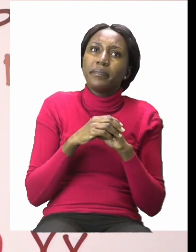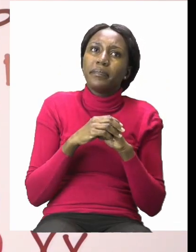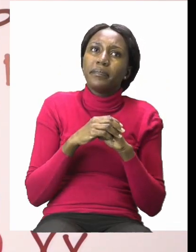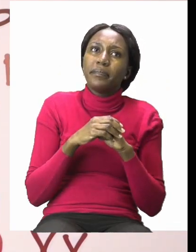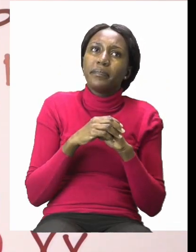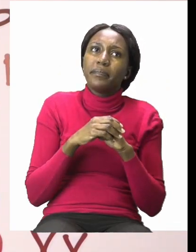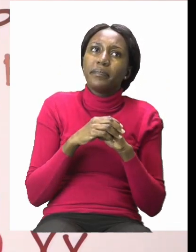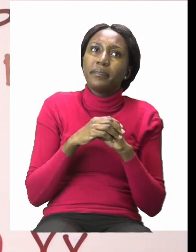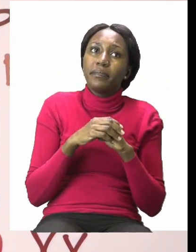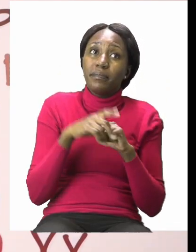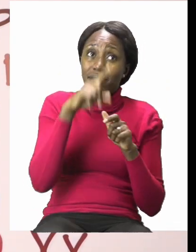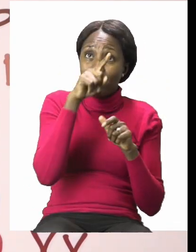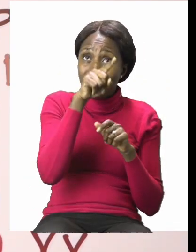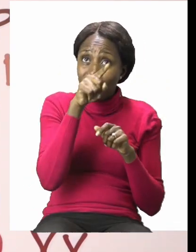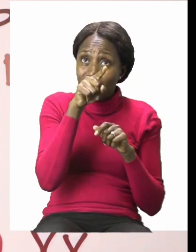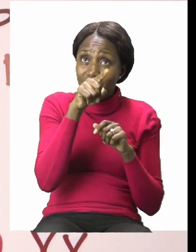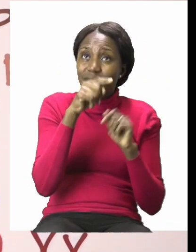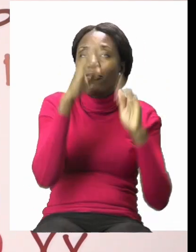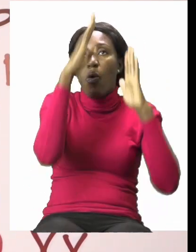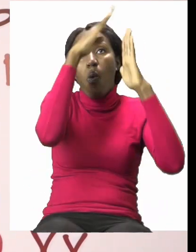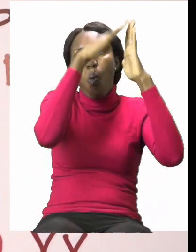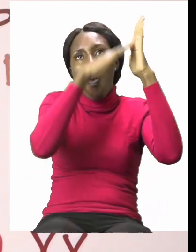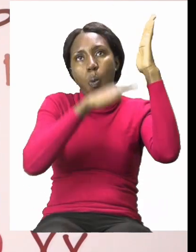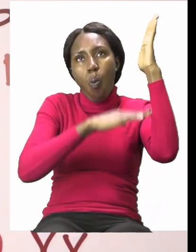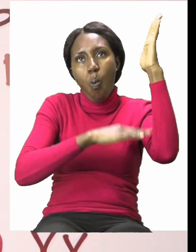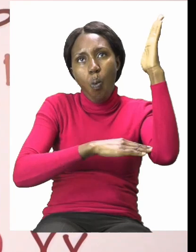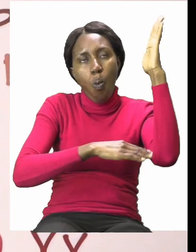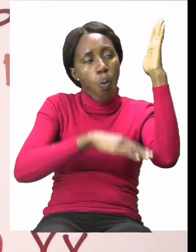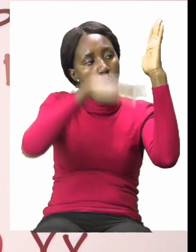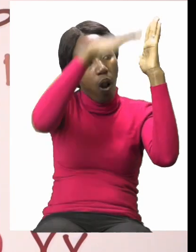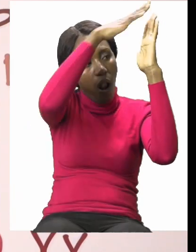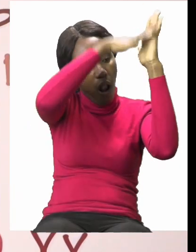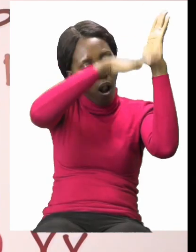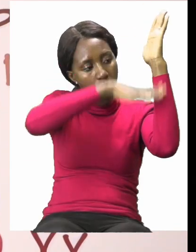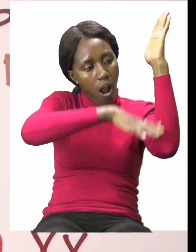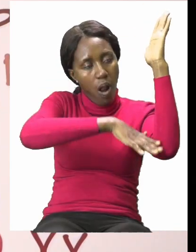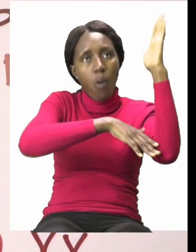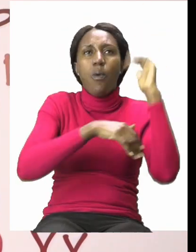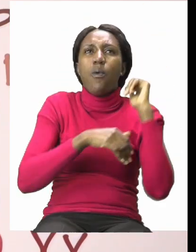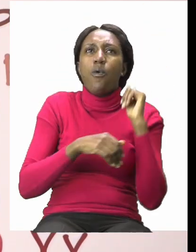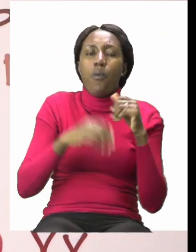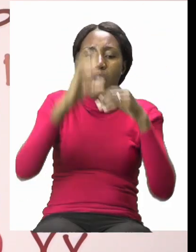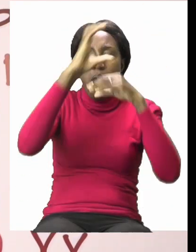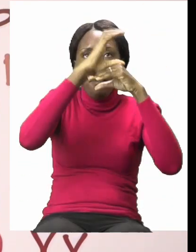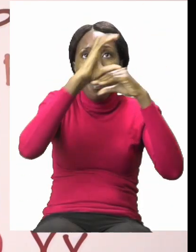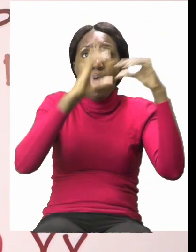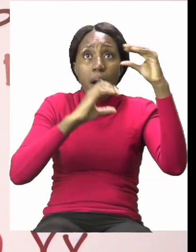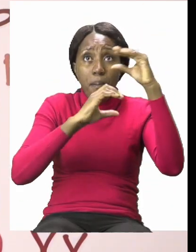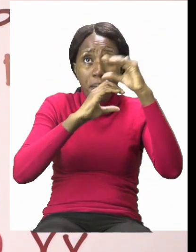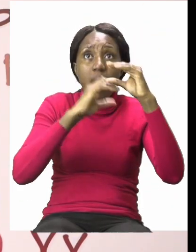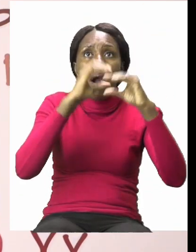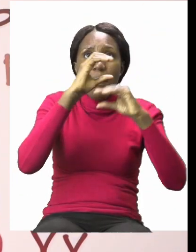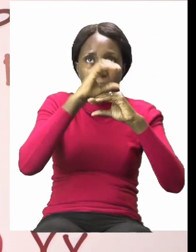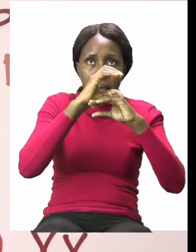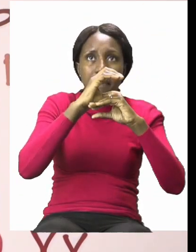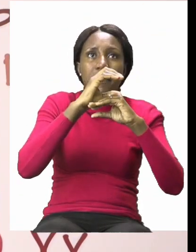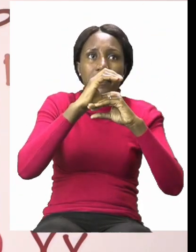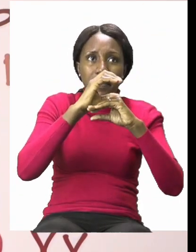now is a wall and it is made up of bricks. It looks like this